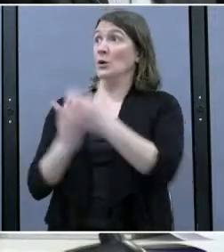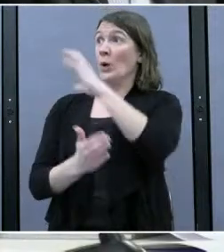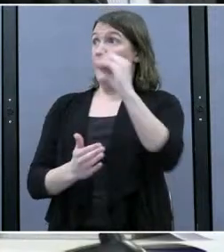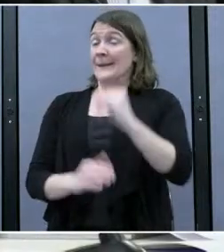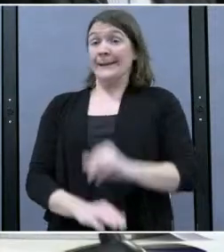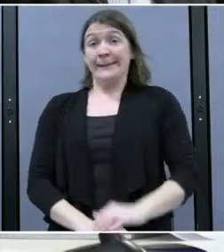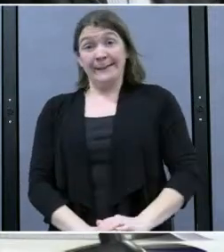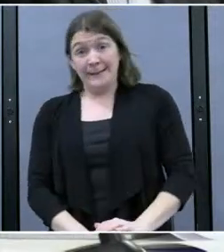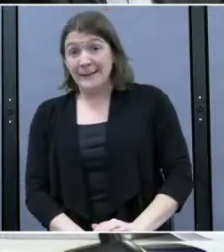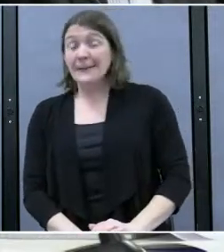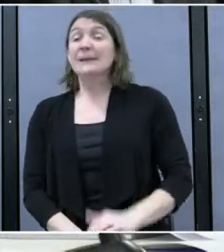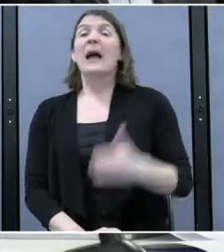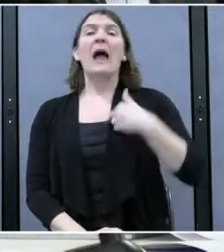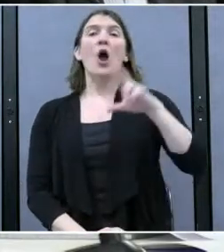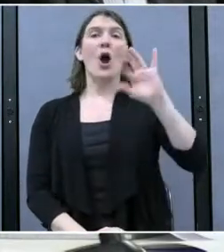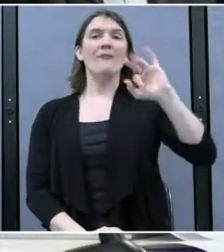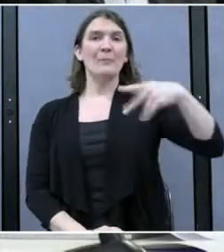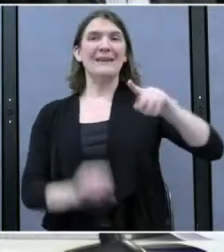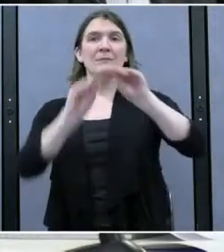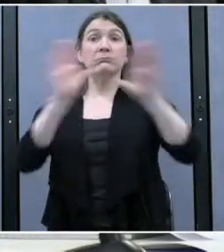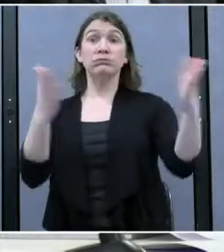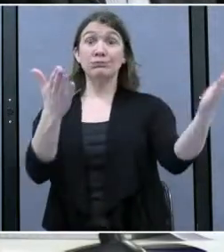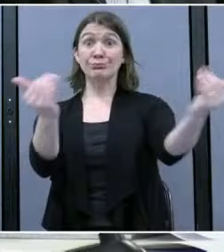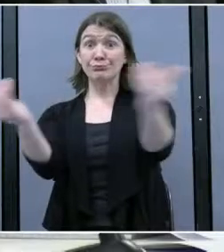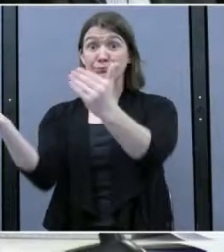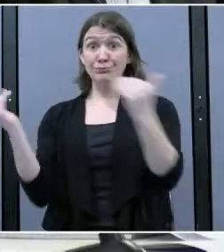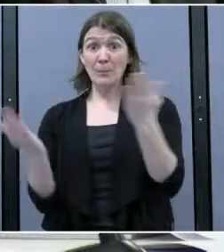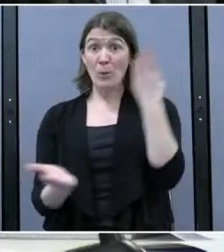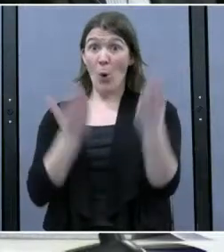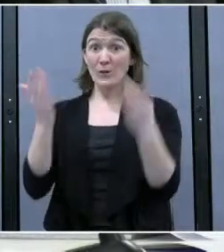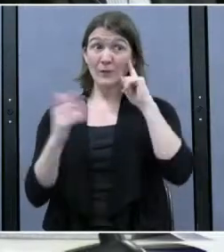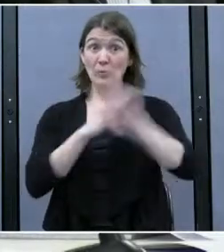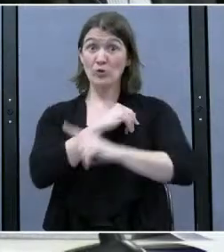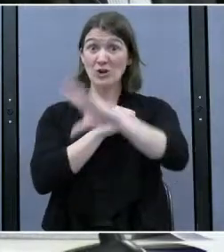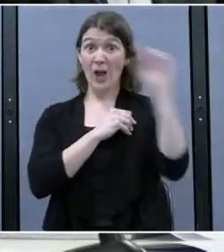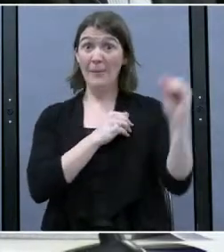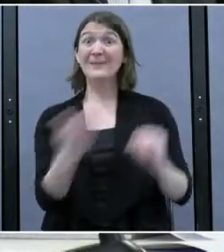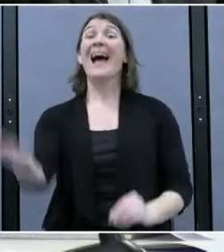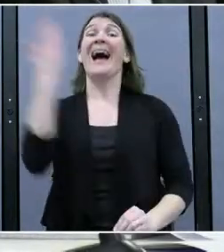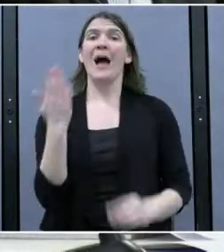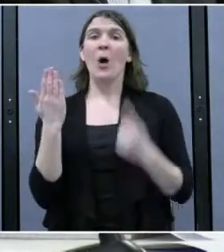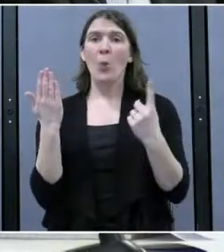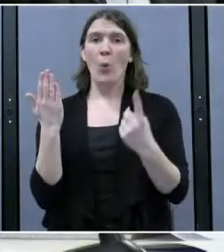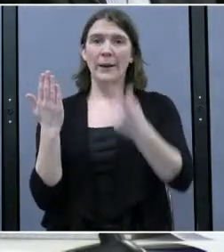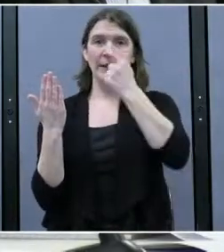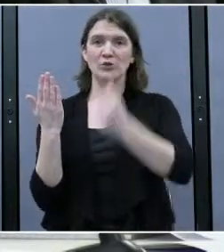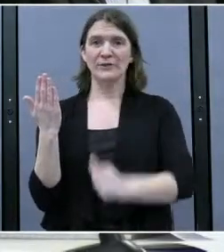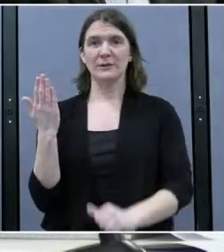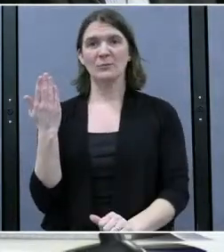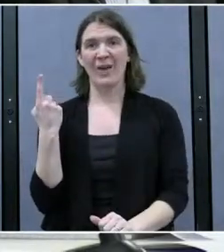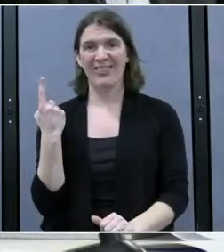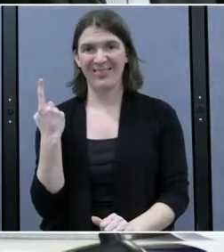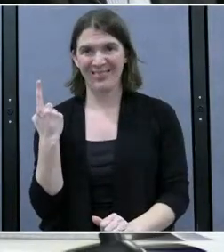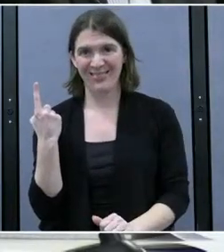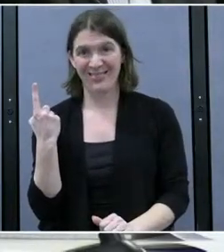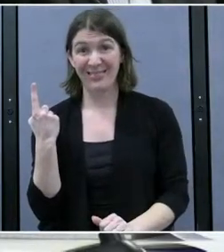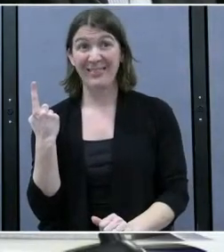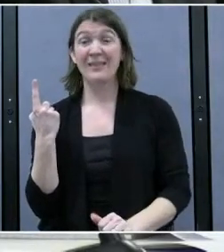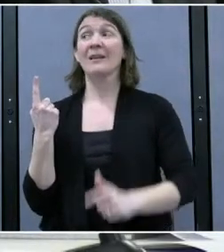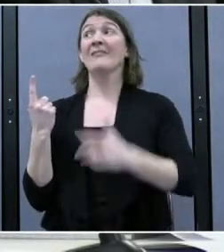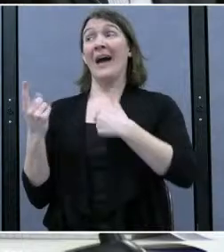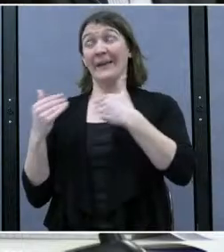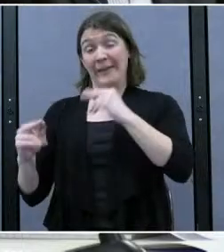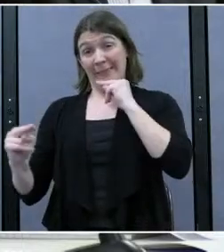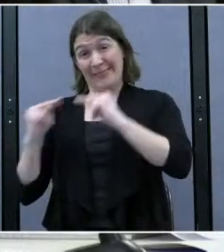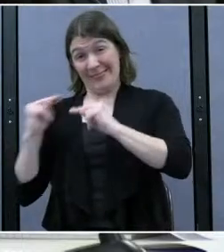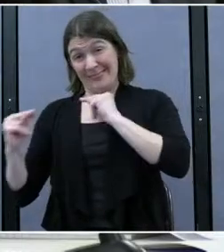well, first of all, we had an RFP process that resulted in one vendor that was interested, and then we engaged in contract